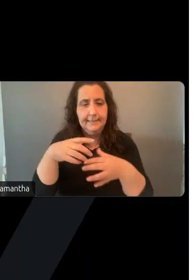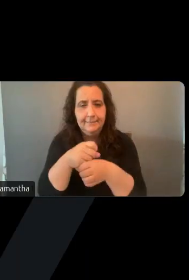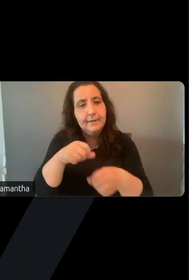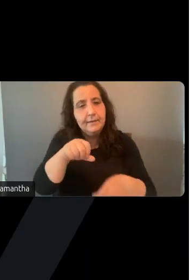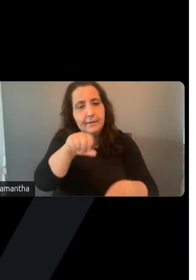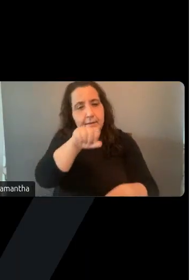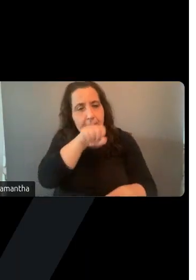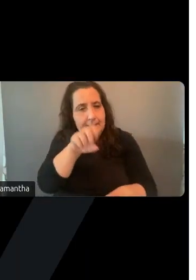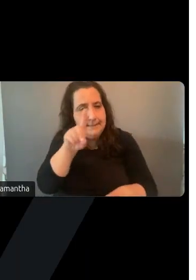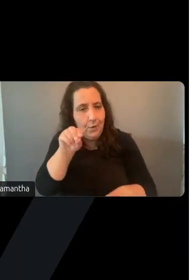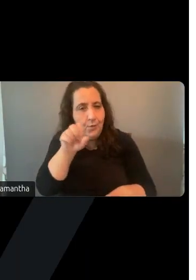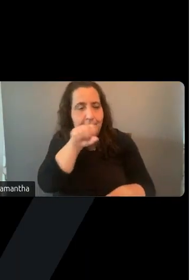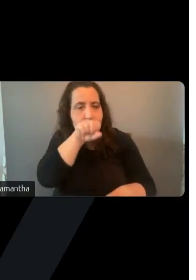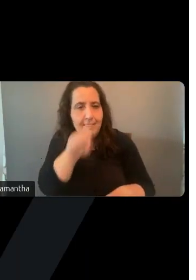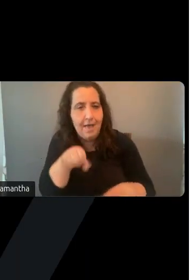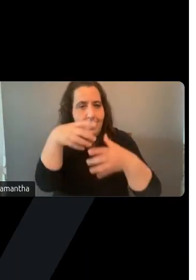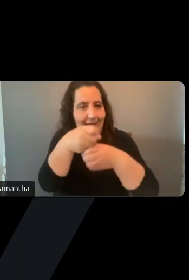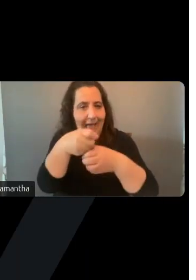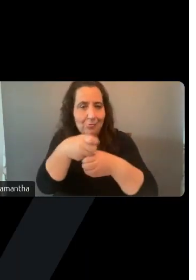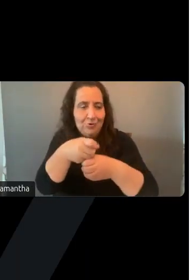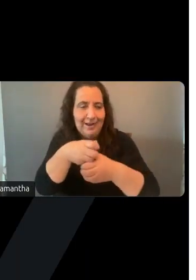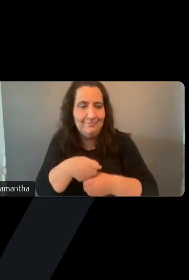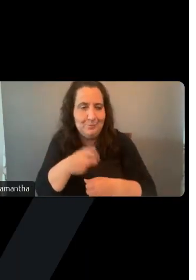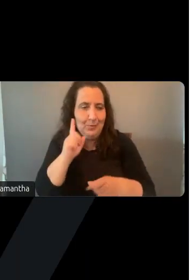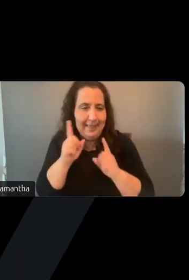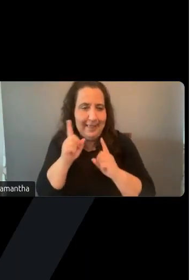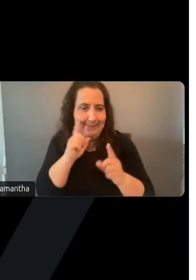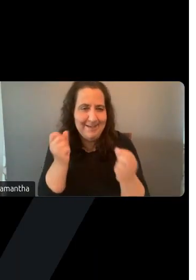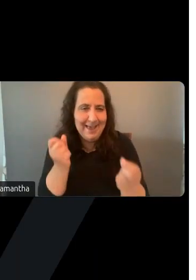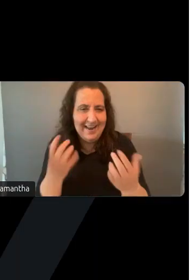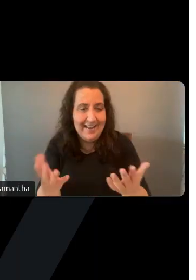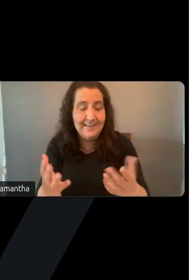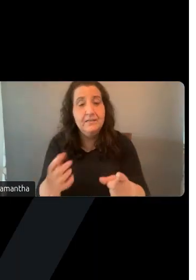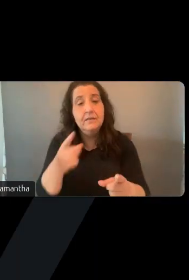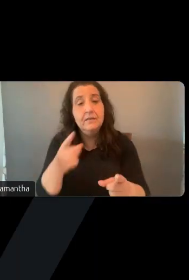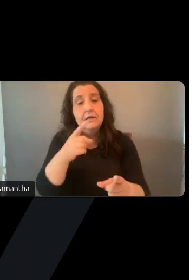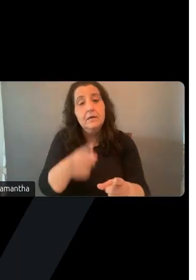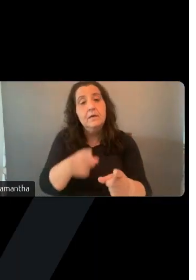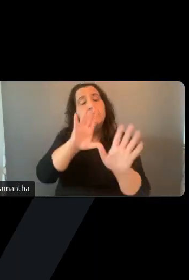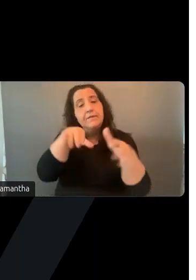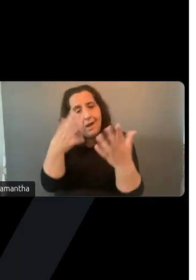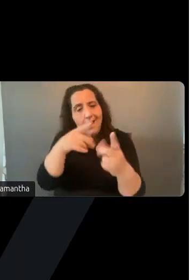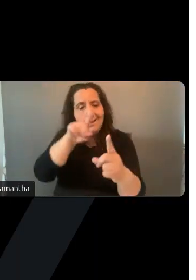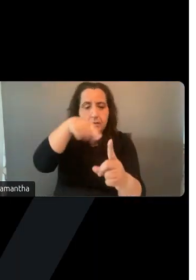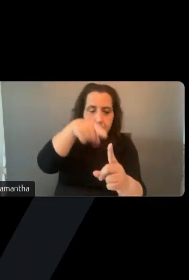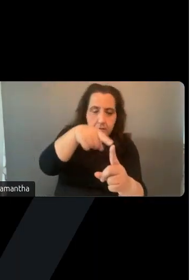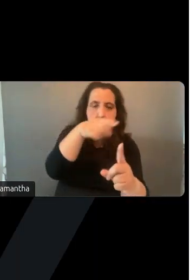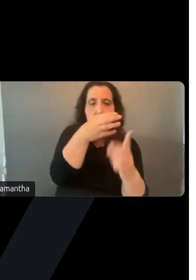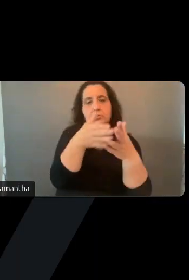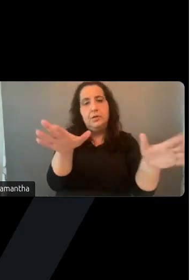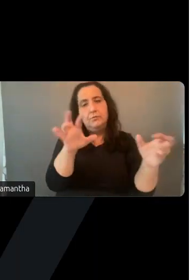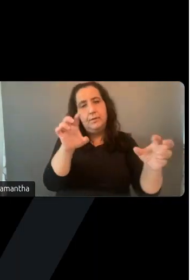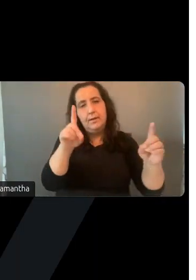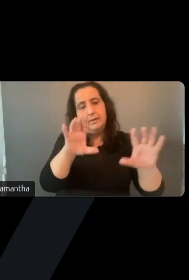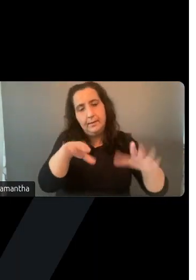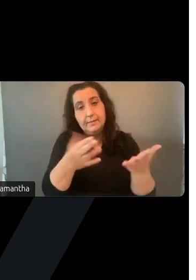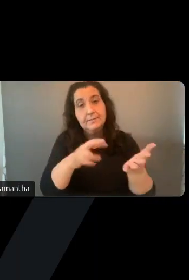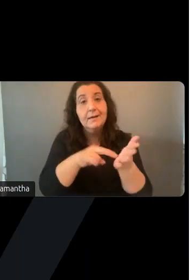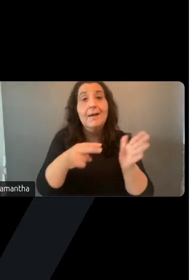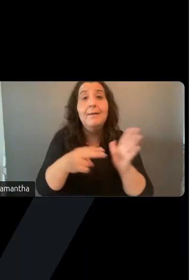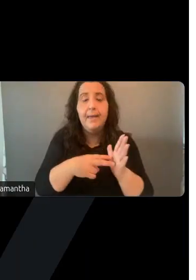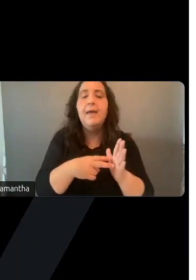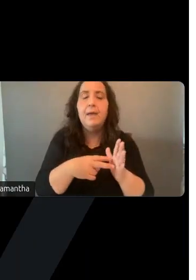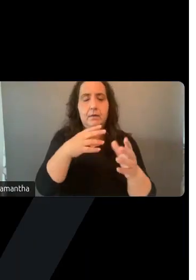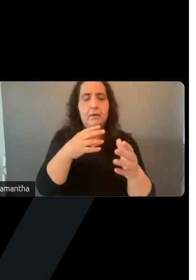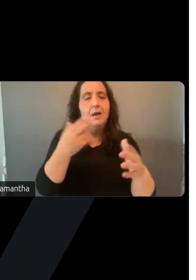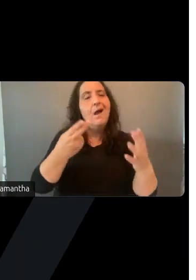acronyms, so you'll hear a lot of those. These are provided exclusively in general education classes, meaning it's highly